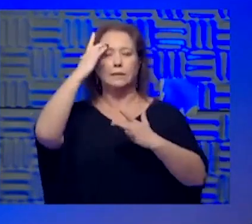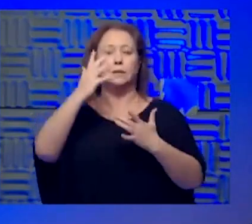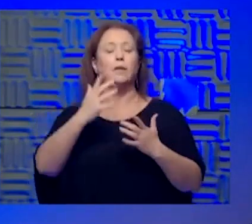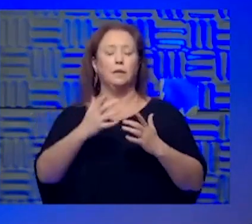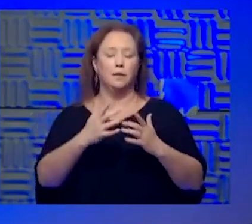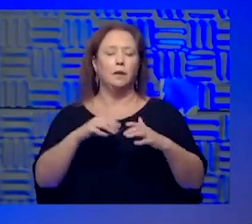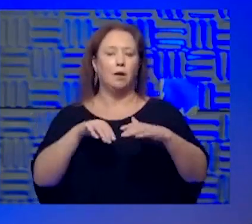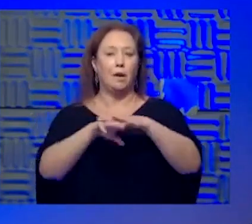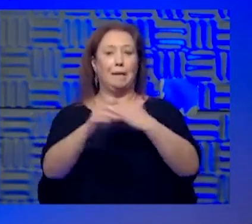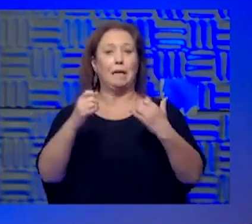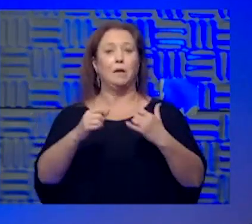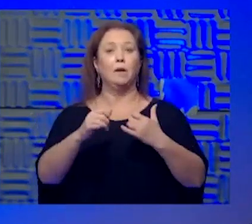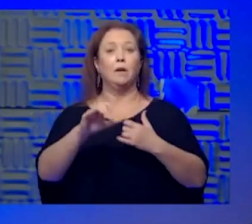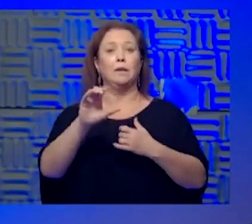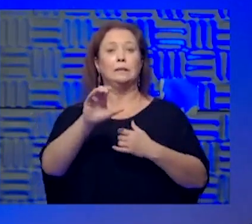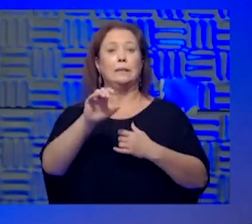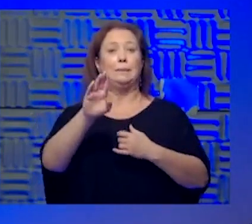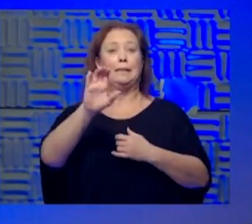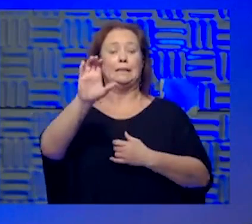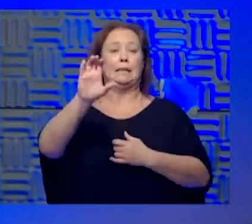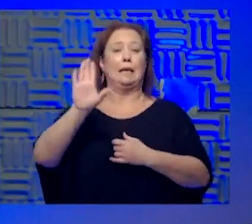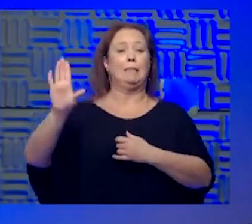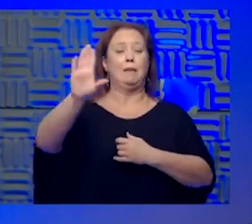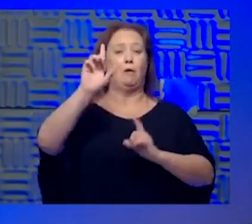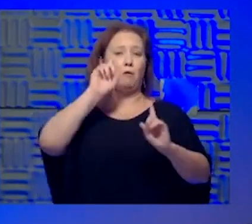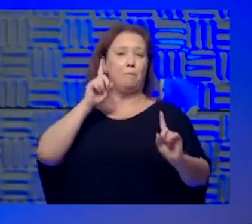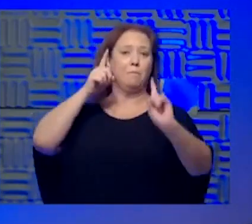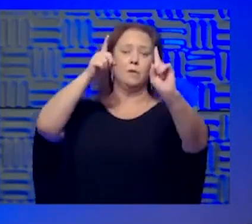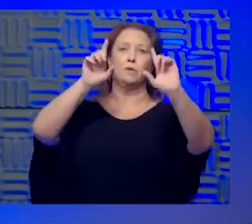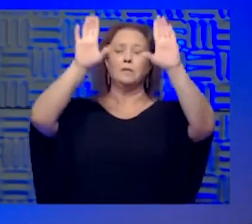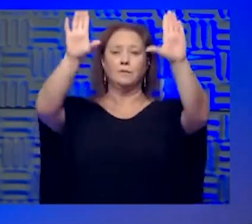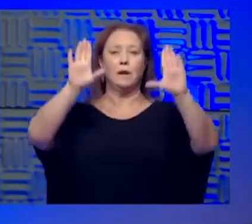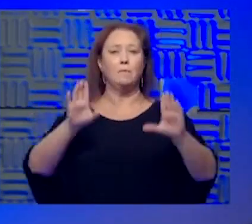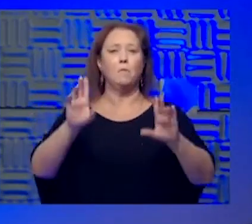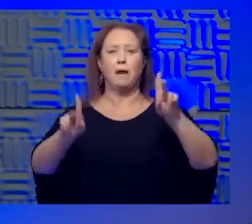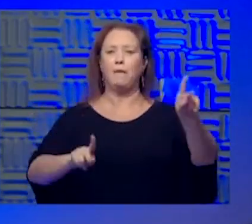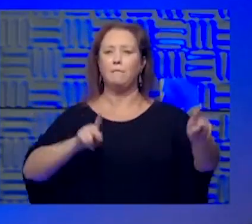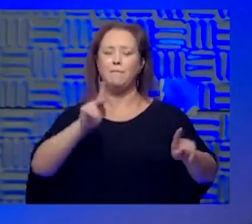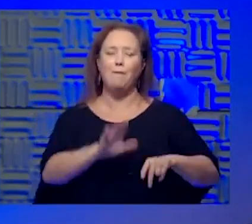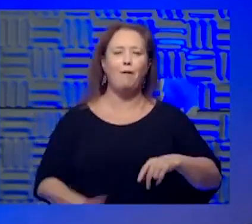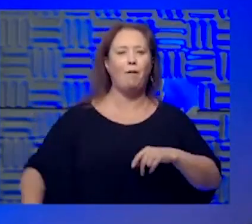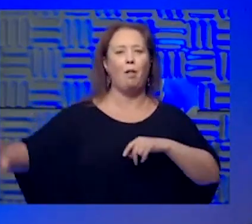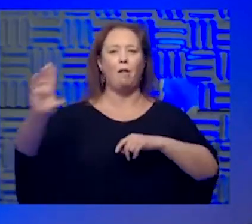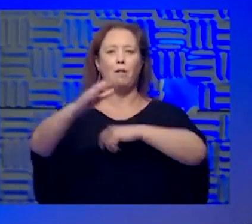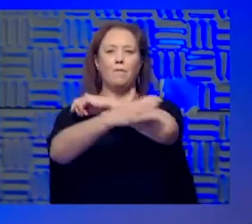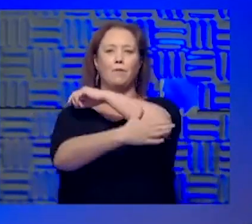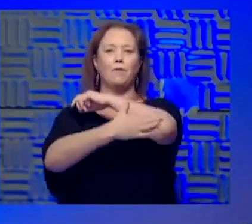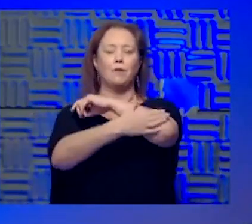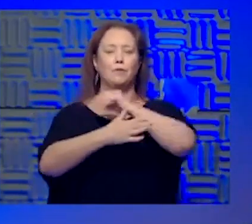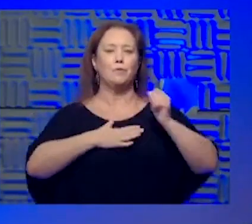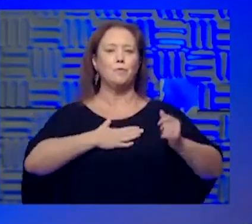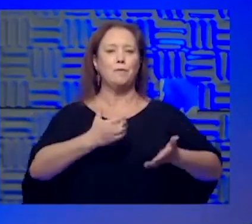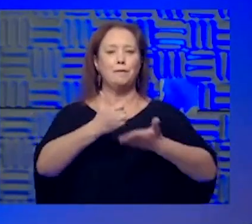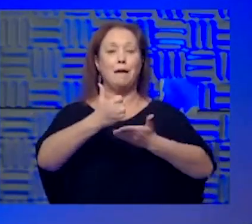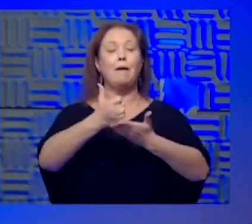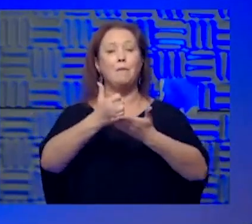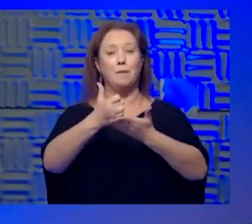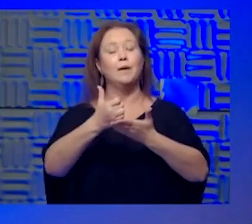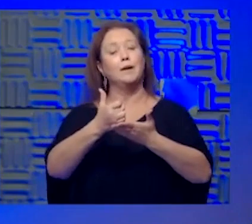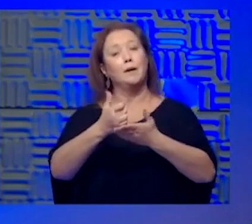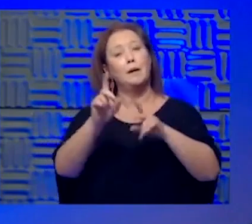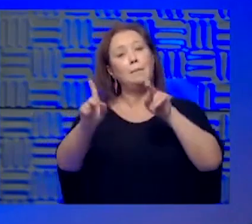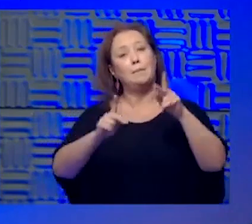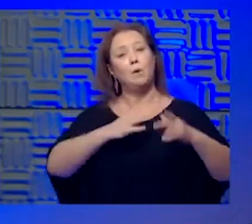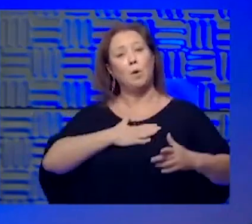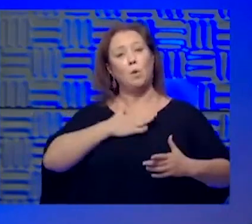that certainly the Community Blood Center mission is phenomenal. We have people all around the nation who are willing to help in various ways. There are people